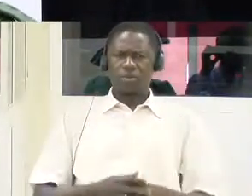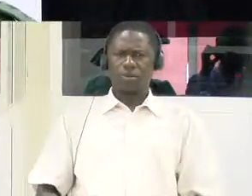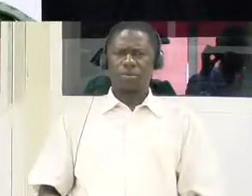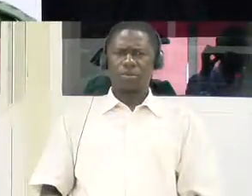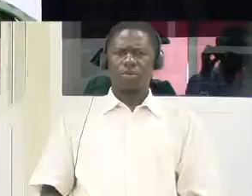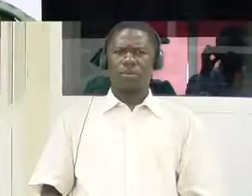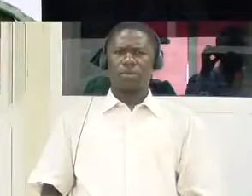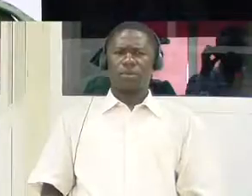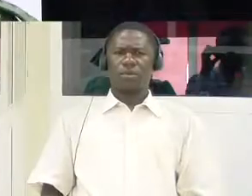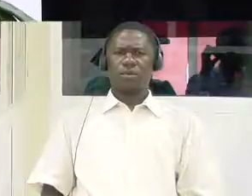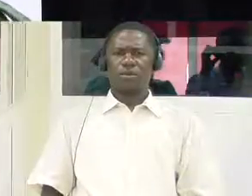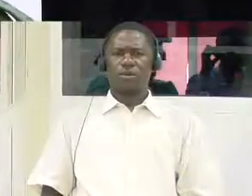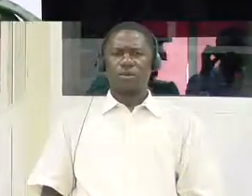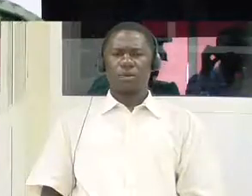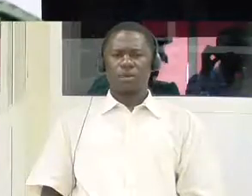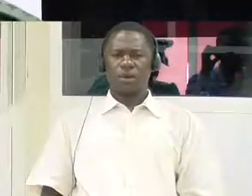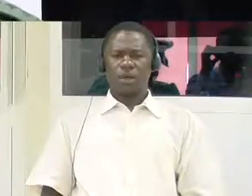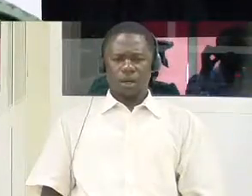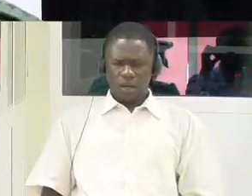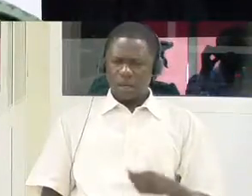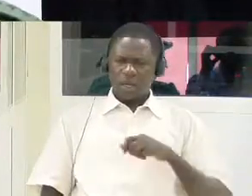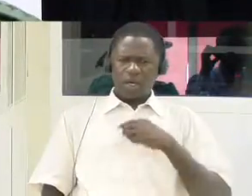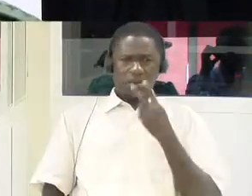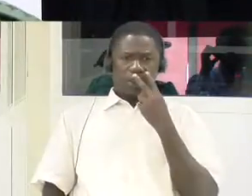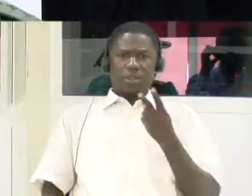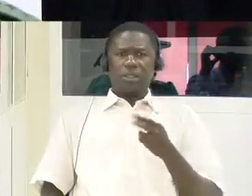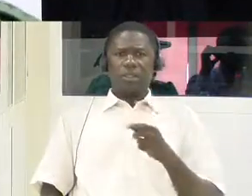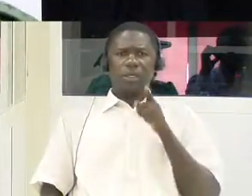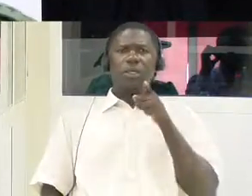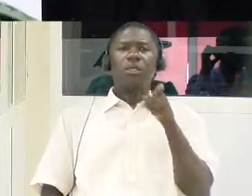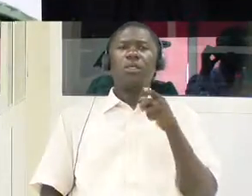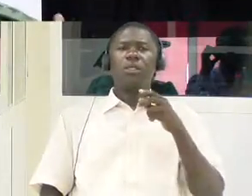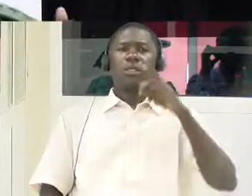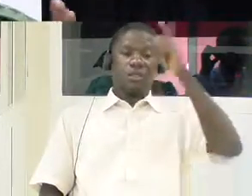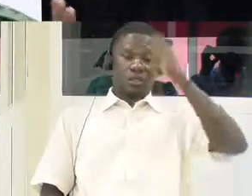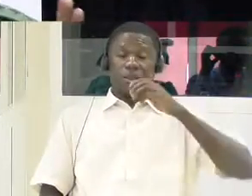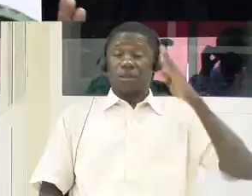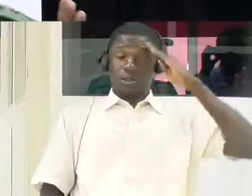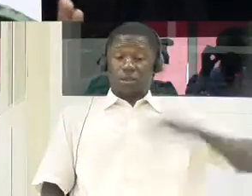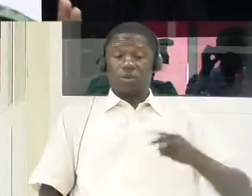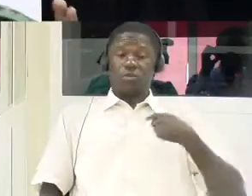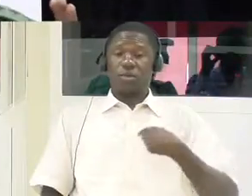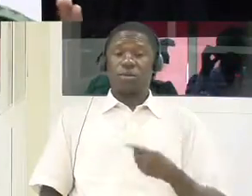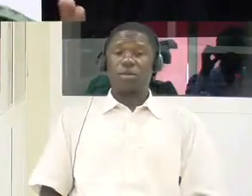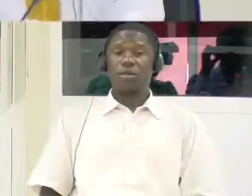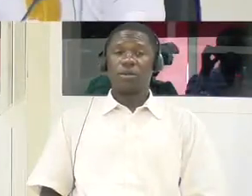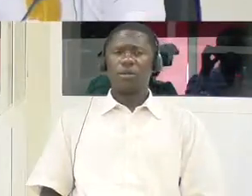should salute him, but instead he saluted me before I salute him. In the military, we say something